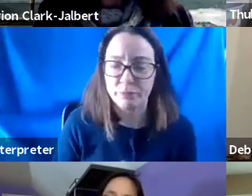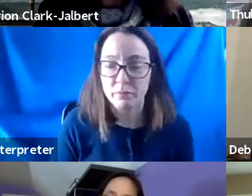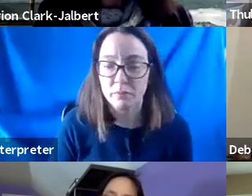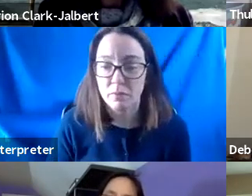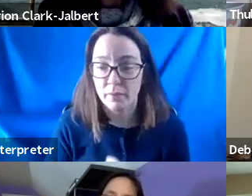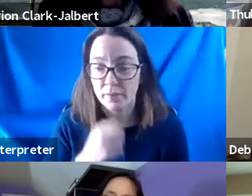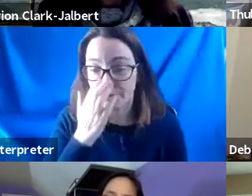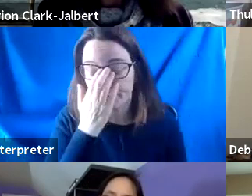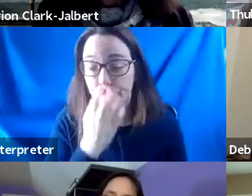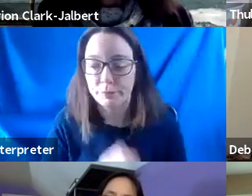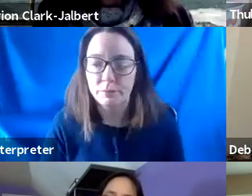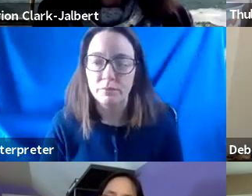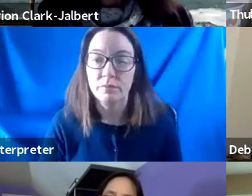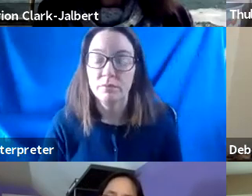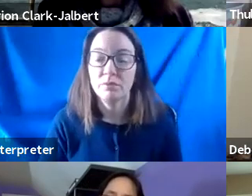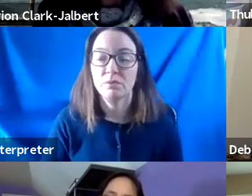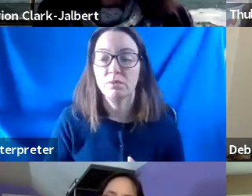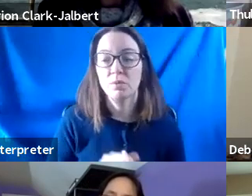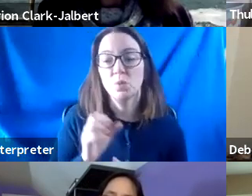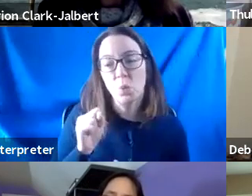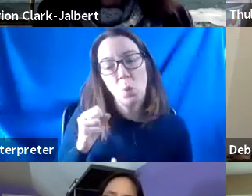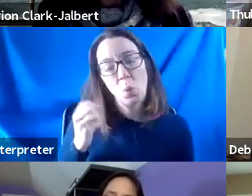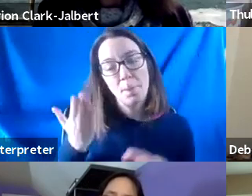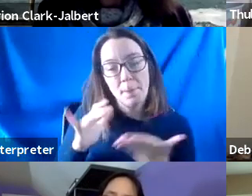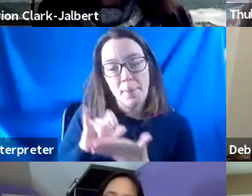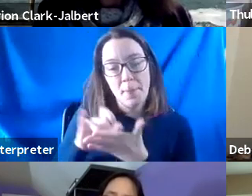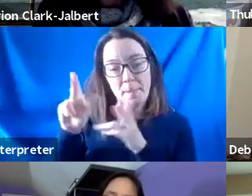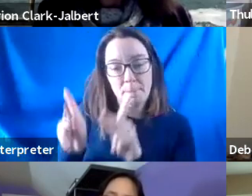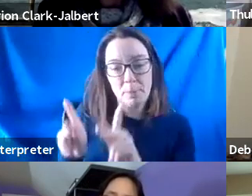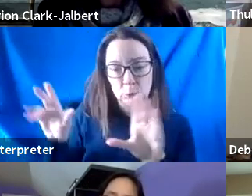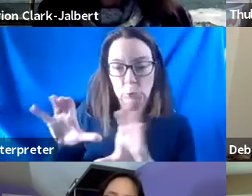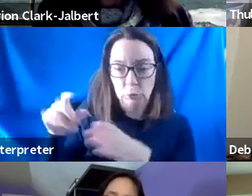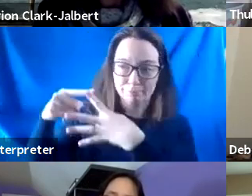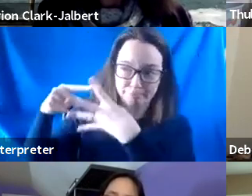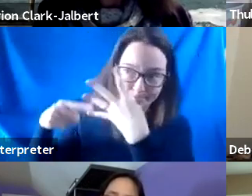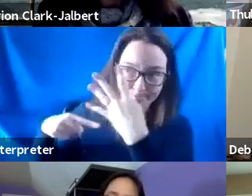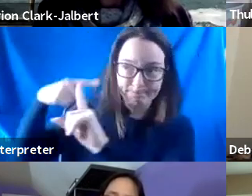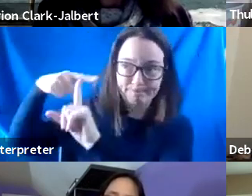other good work, right? And you want to be able to recognize it. So this is sort of your gentle way in.